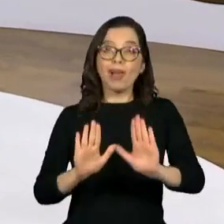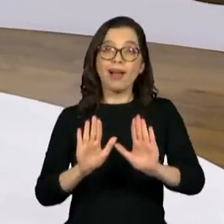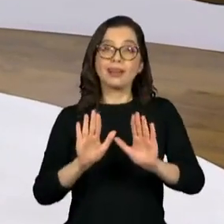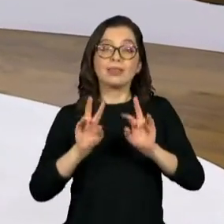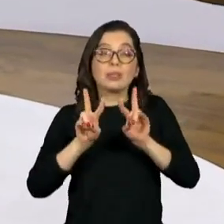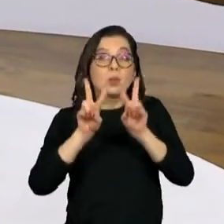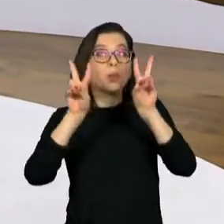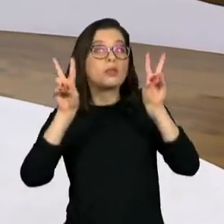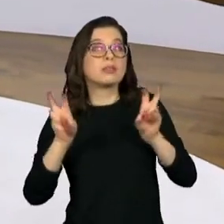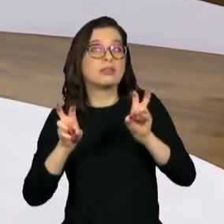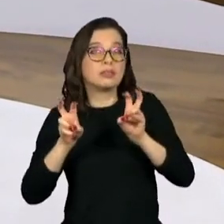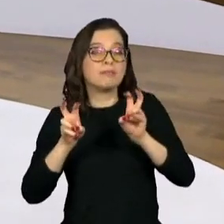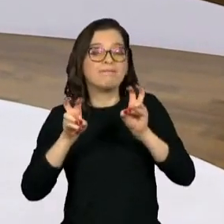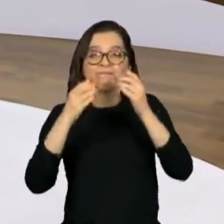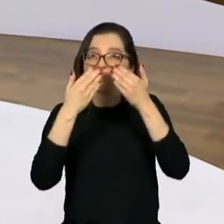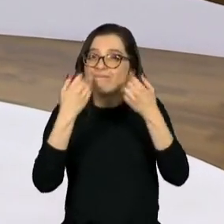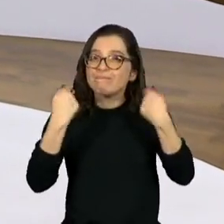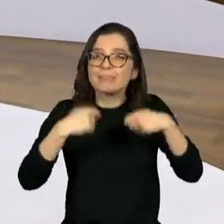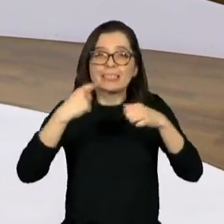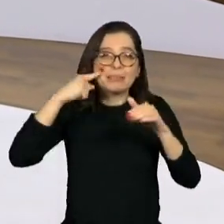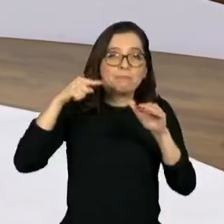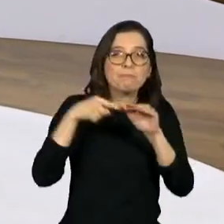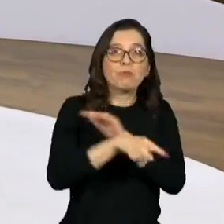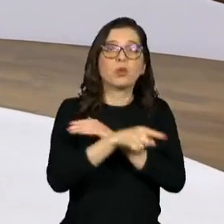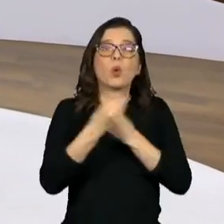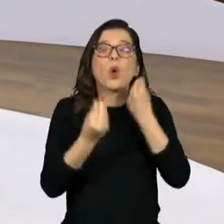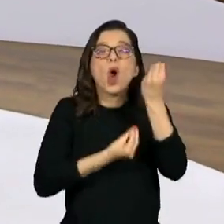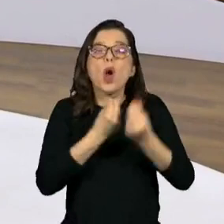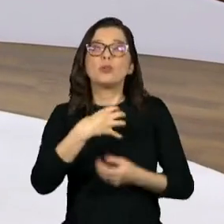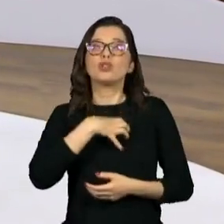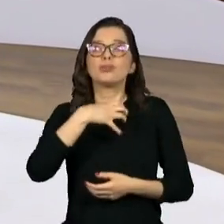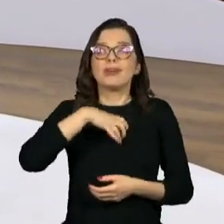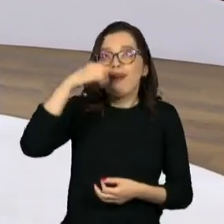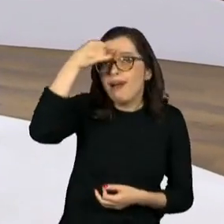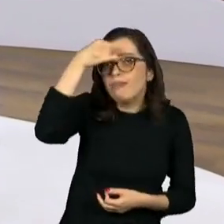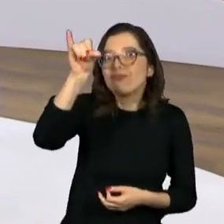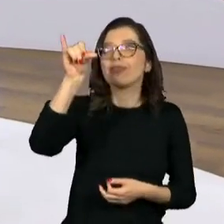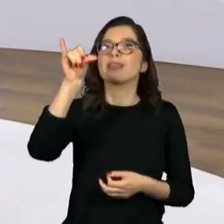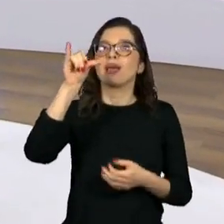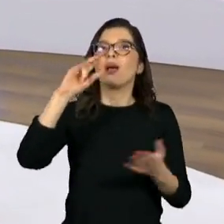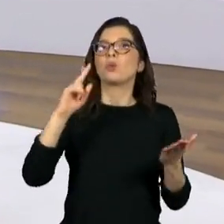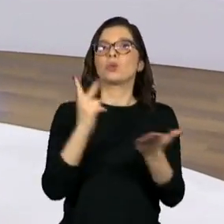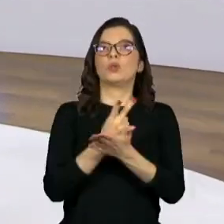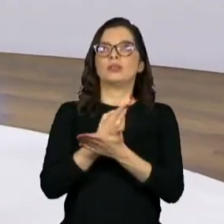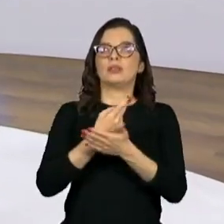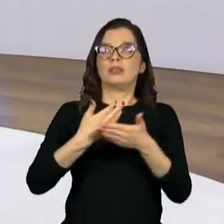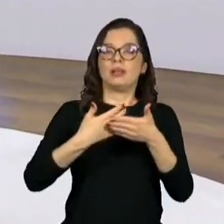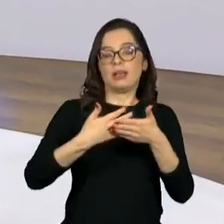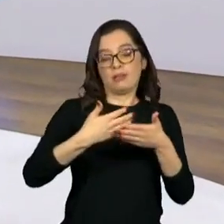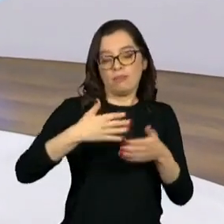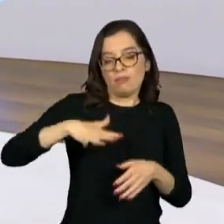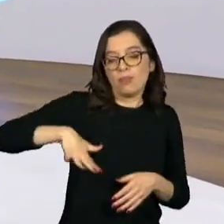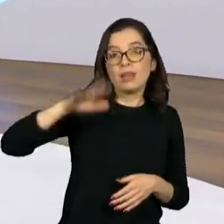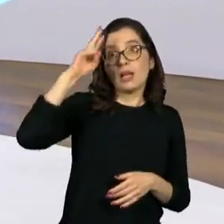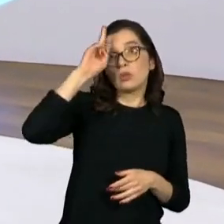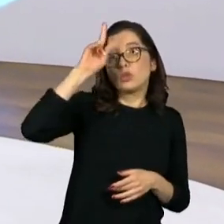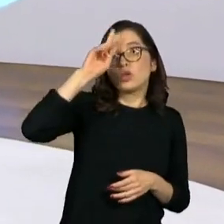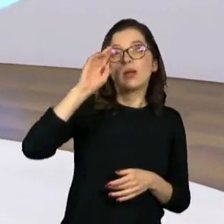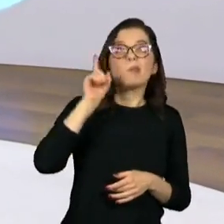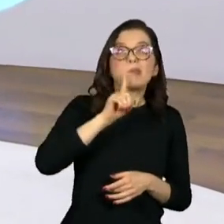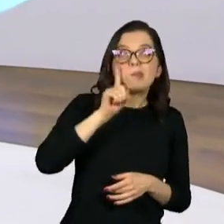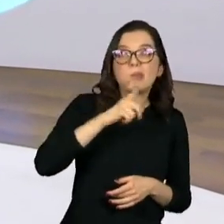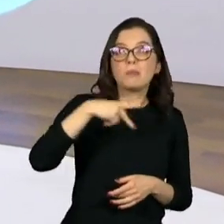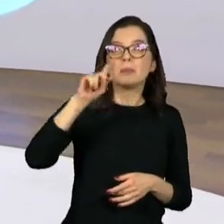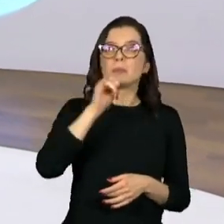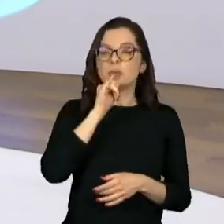broader question about how to prevent such episodes from happening. It's not happened in American history until now,